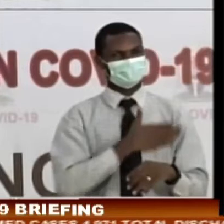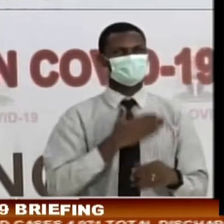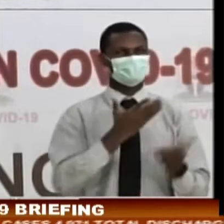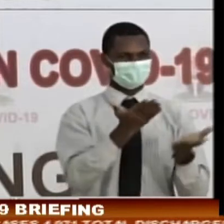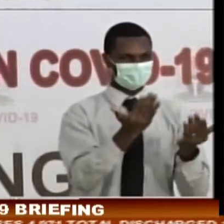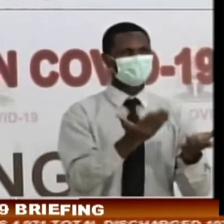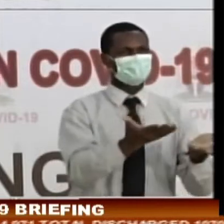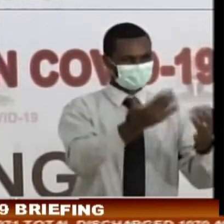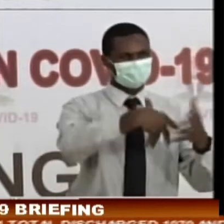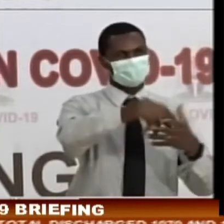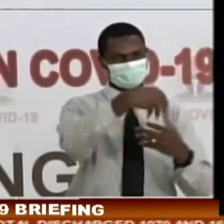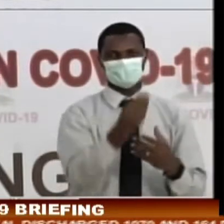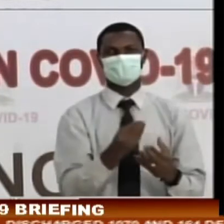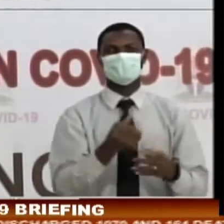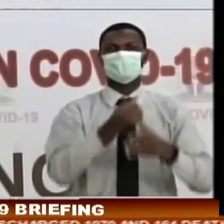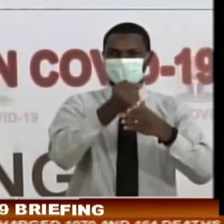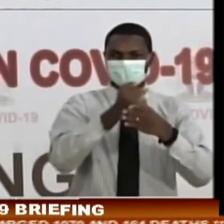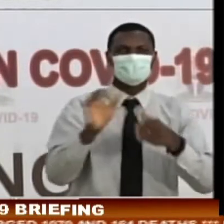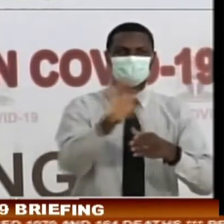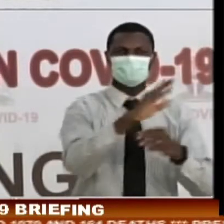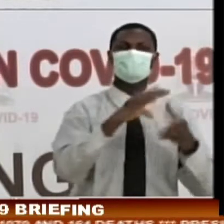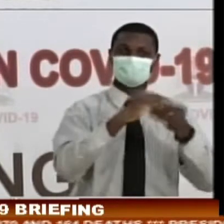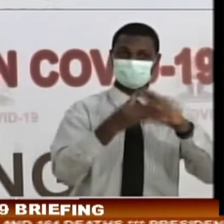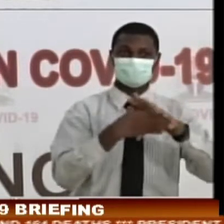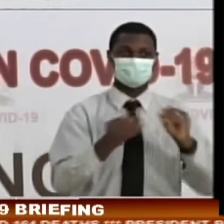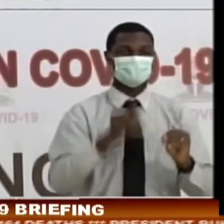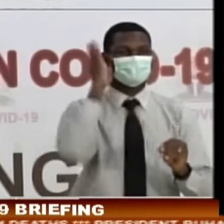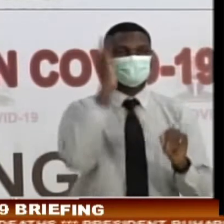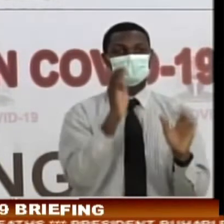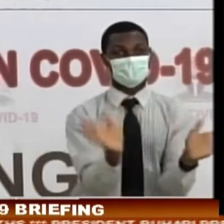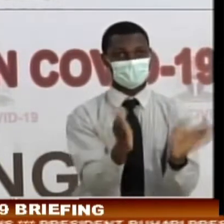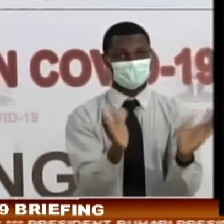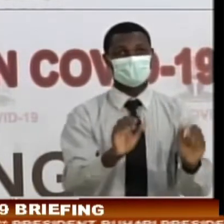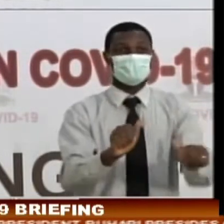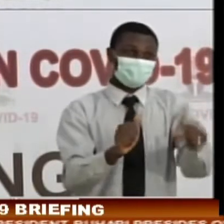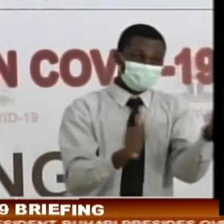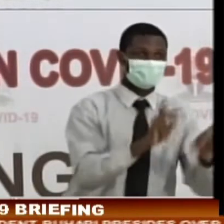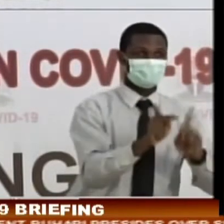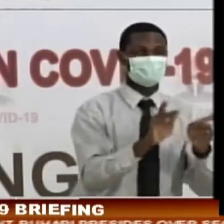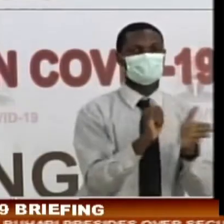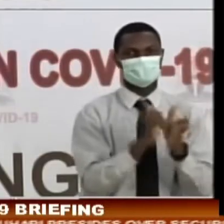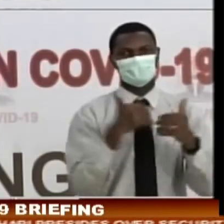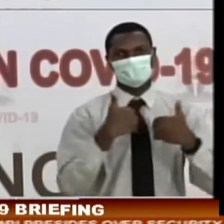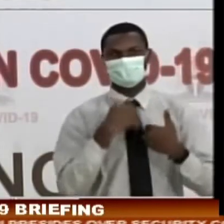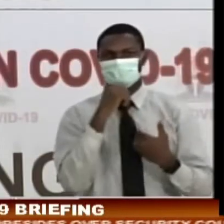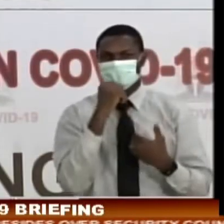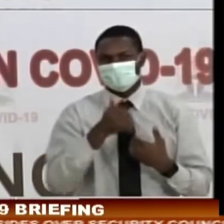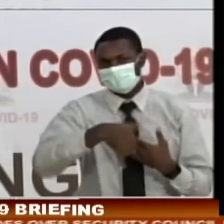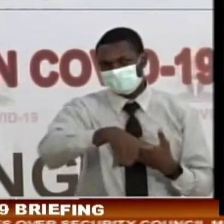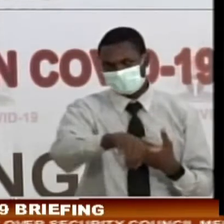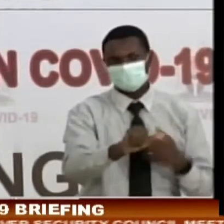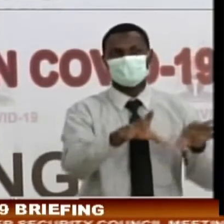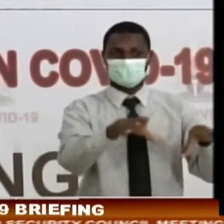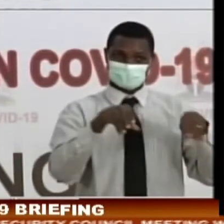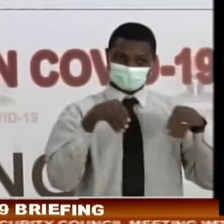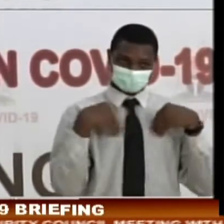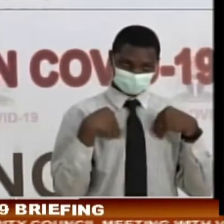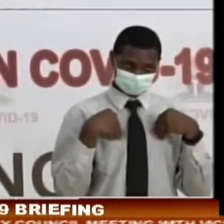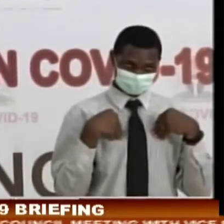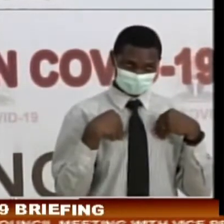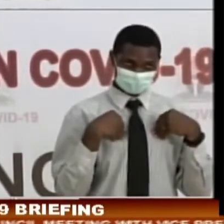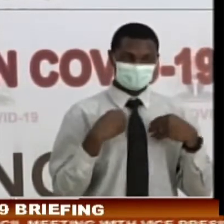as a source of encouragement to those that have not availed themselves the opportunity of